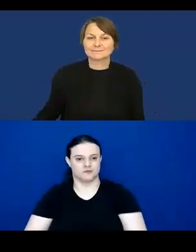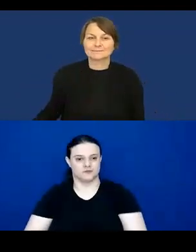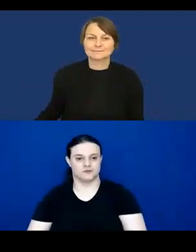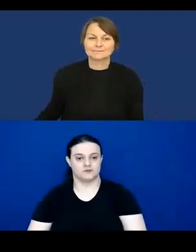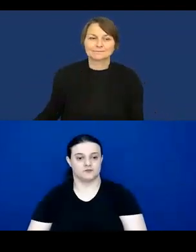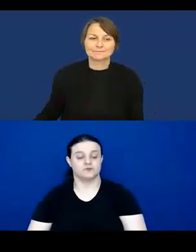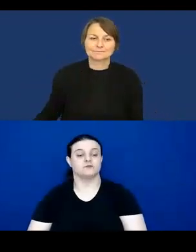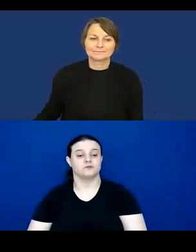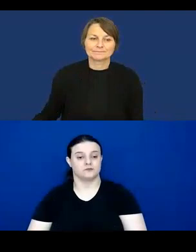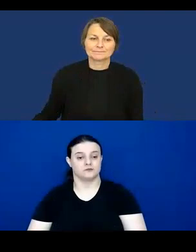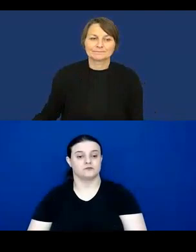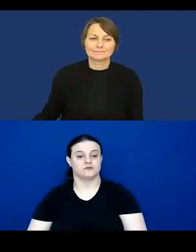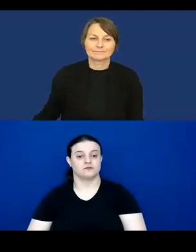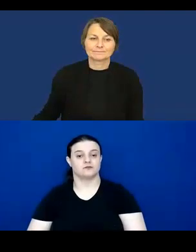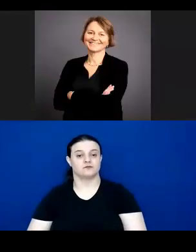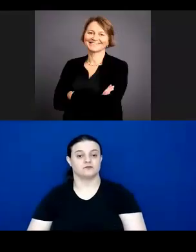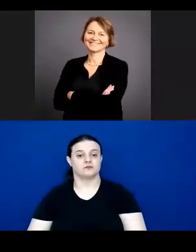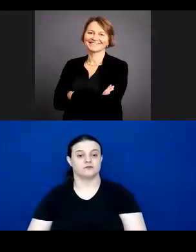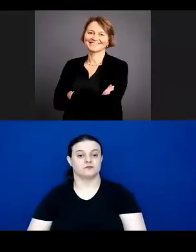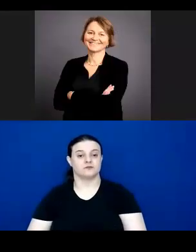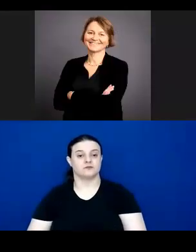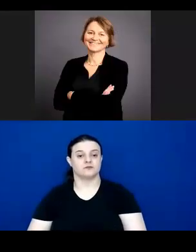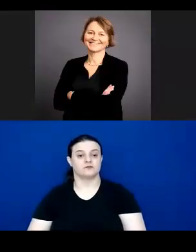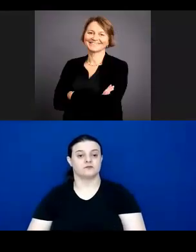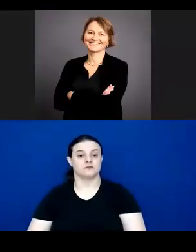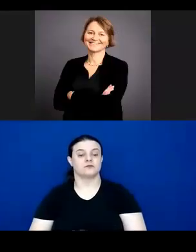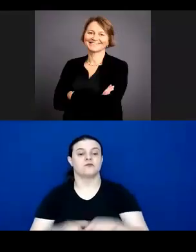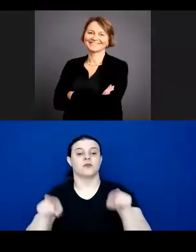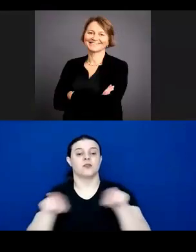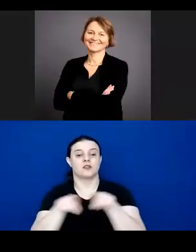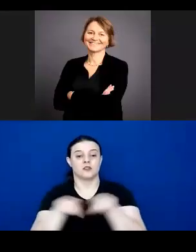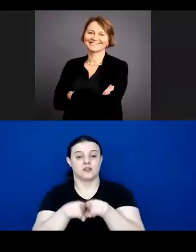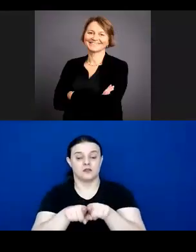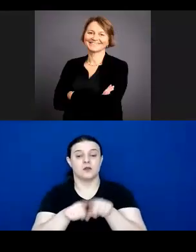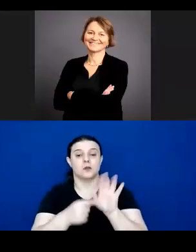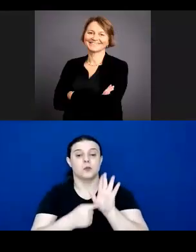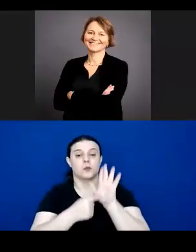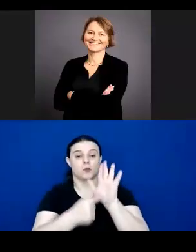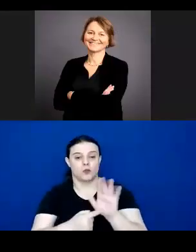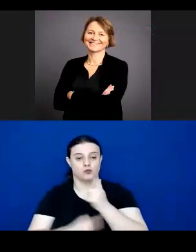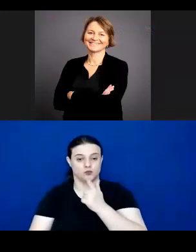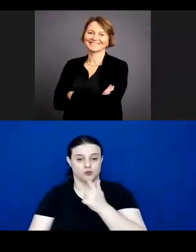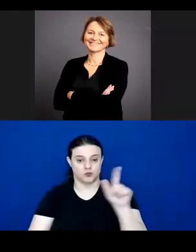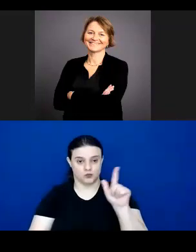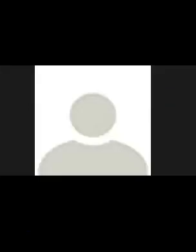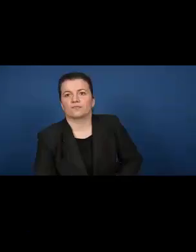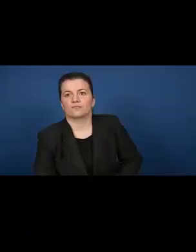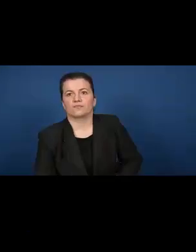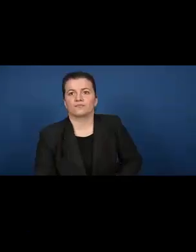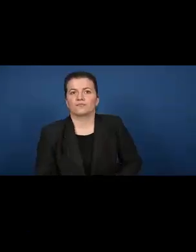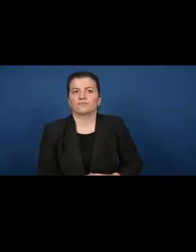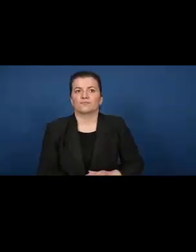Now, that's what I wanted to present to you as some background for the experiments